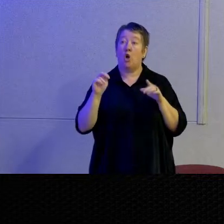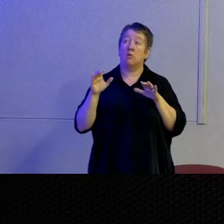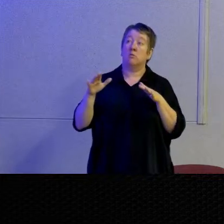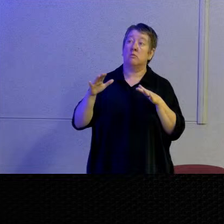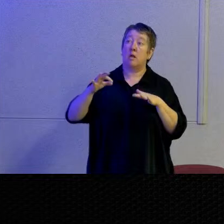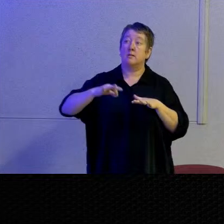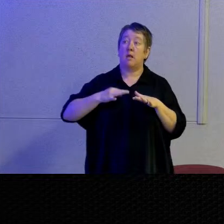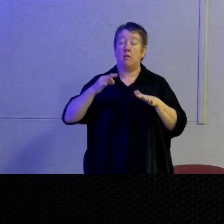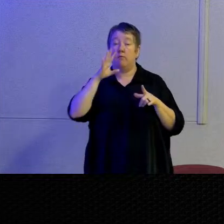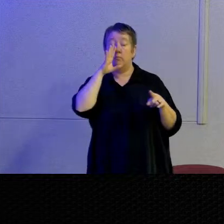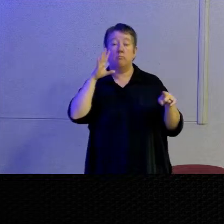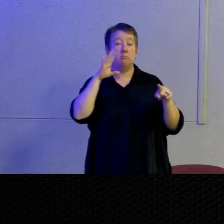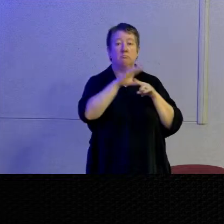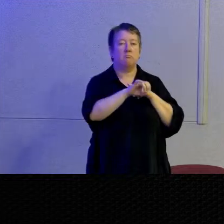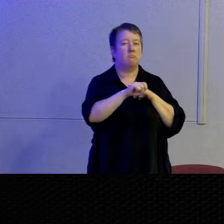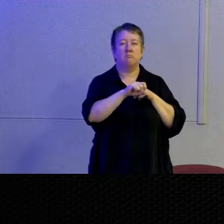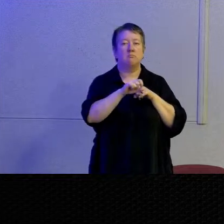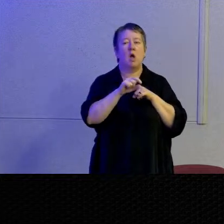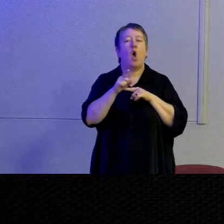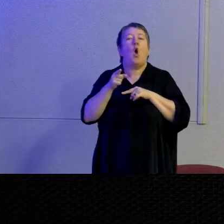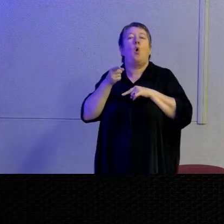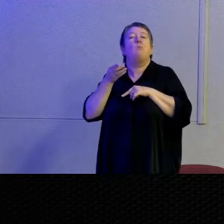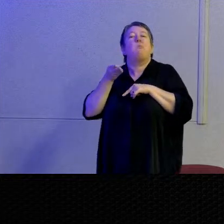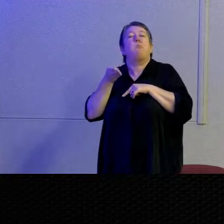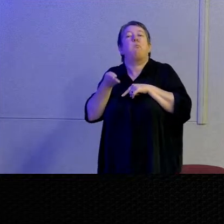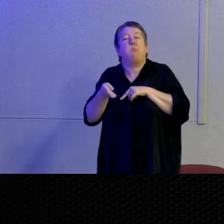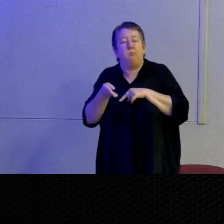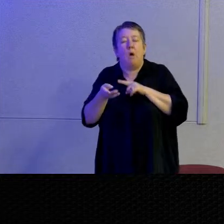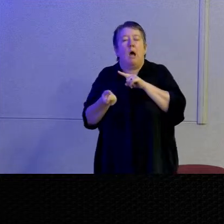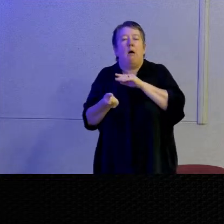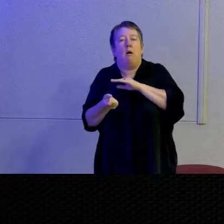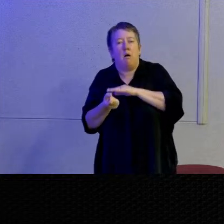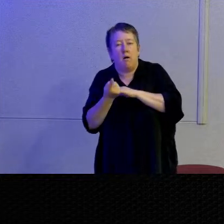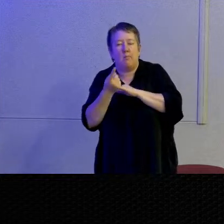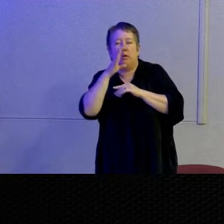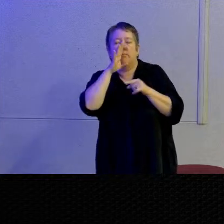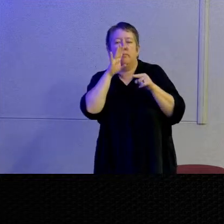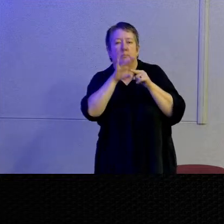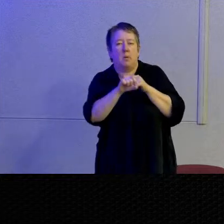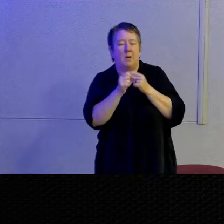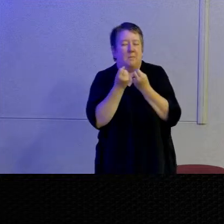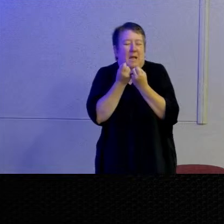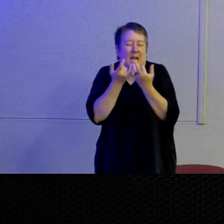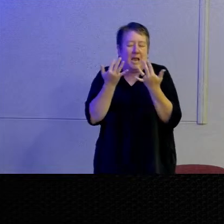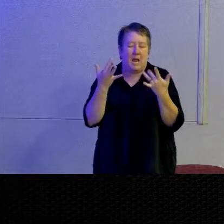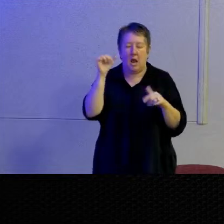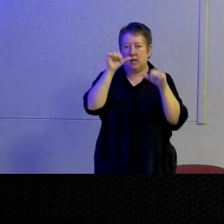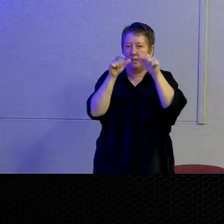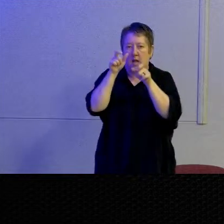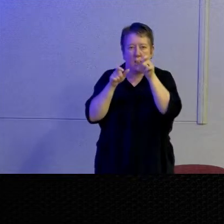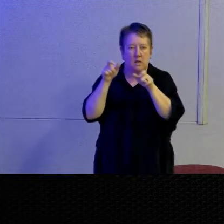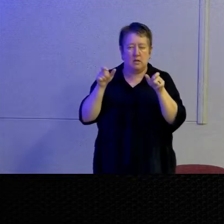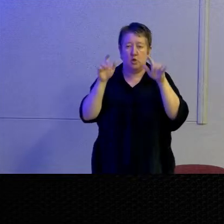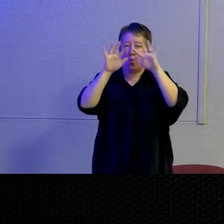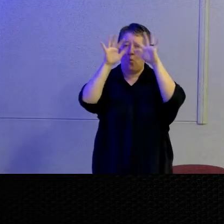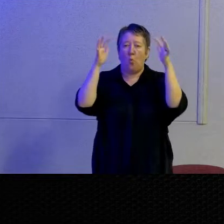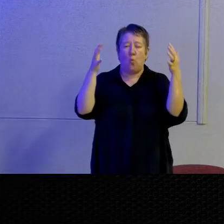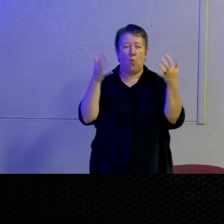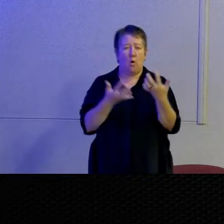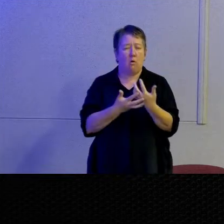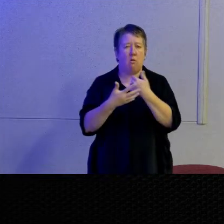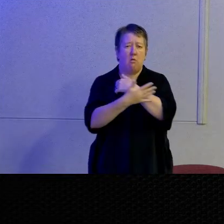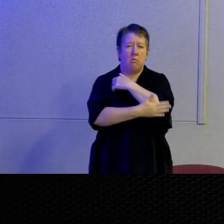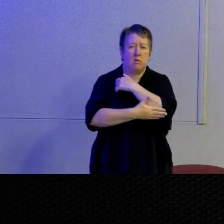by teams of literally thousands of physicists from countries, dozens of countries around the world, over